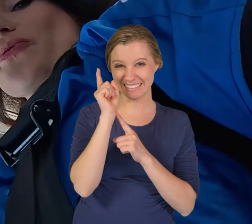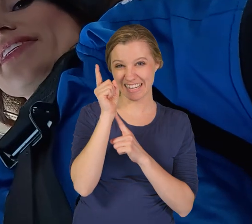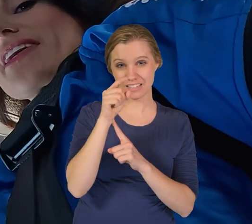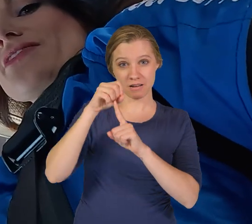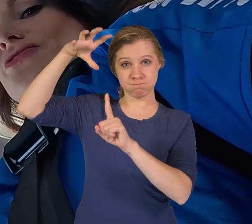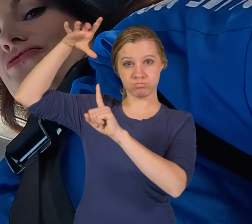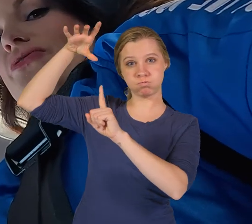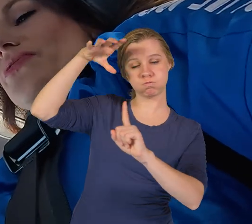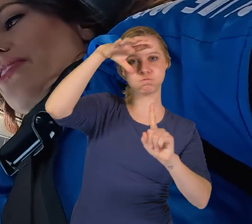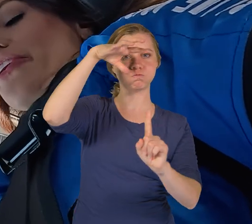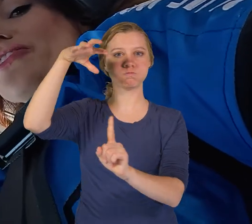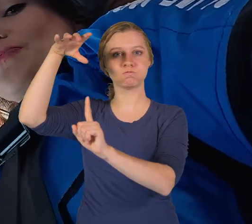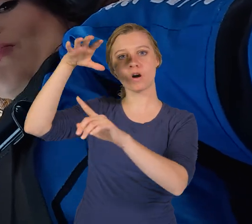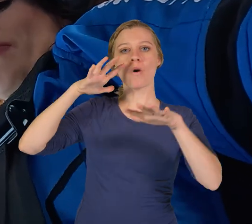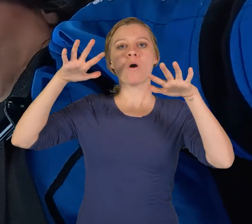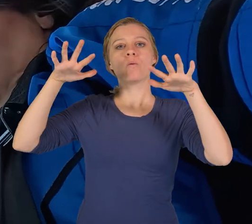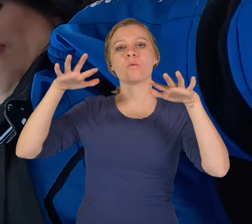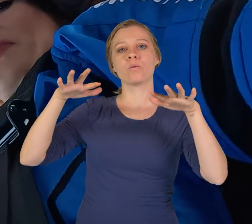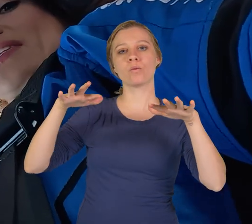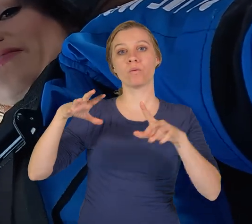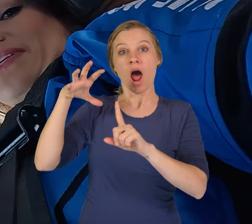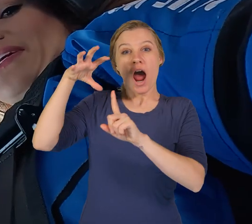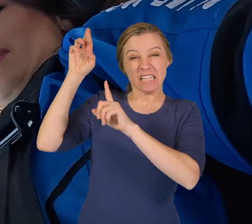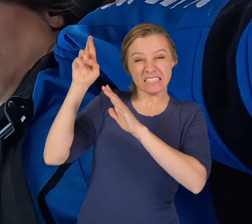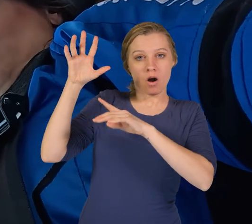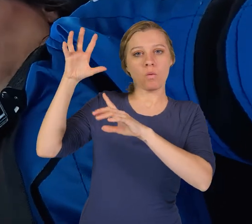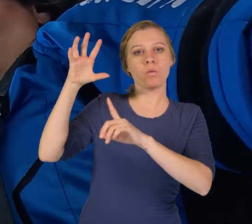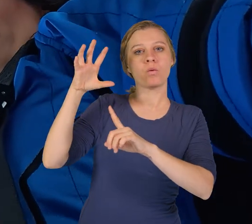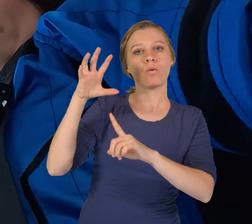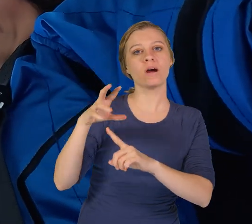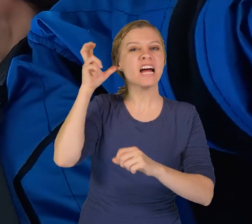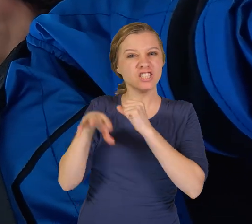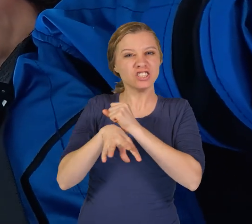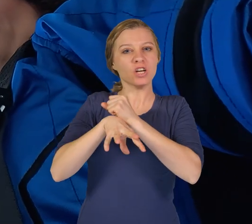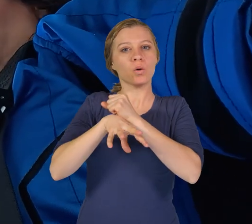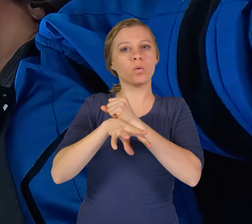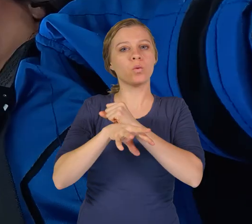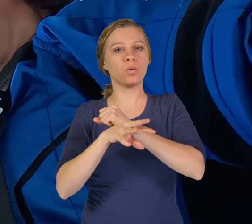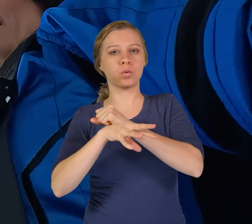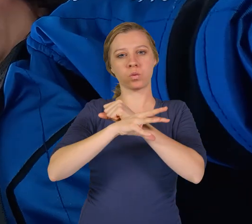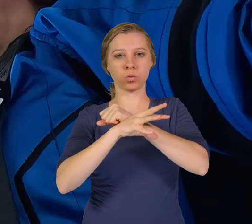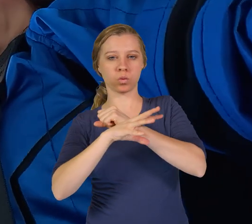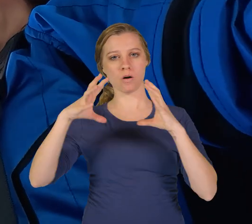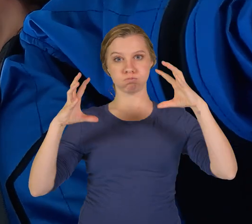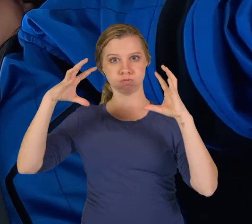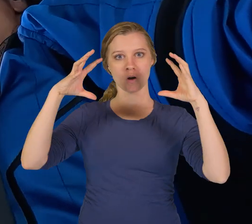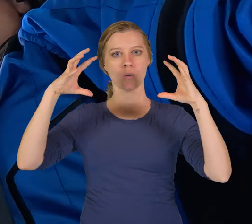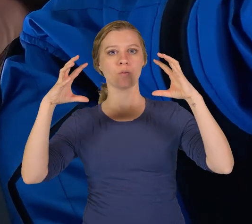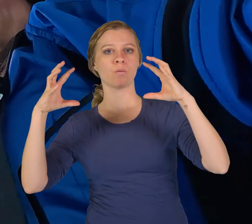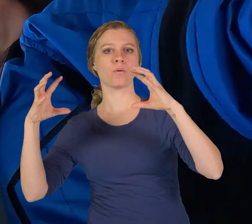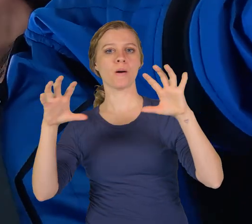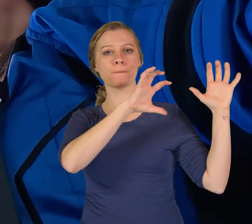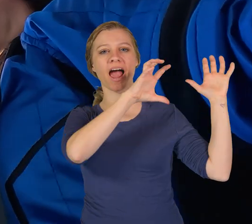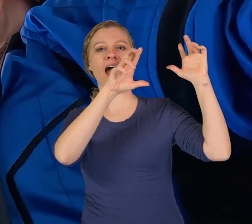In about 20 seconds, the drogues are going to deploy. That's going to slow us down a little bit more. You can hear the thrusters thrusting. That's stabilizing